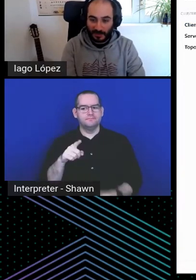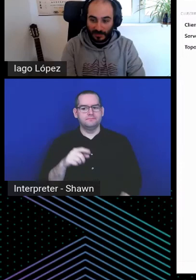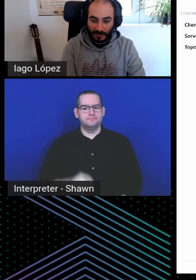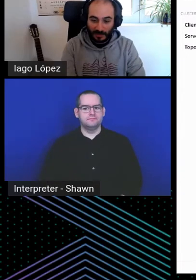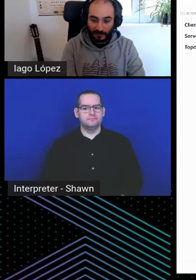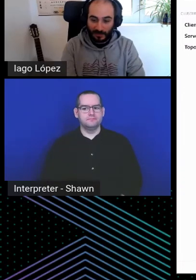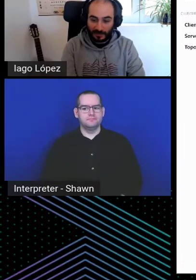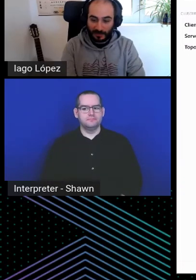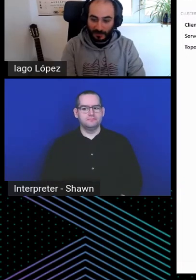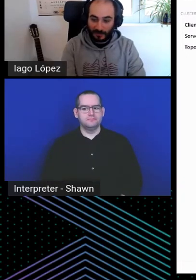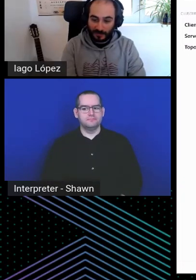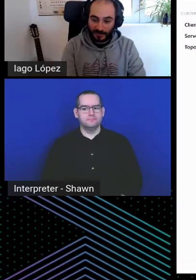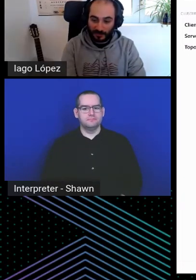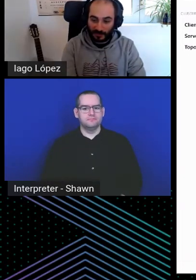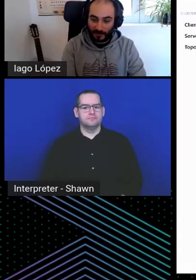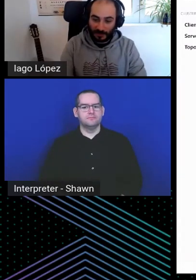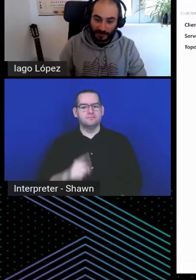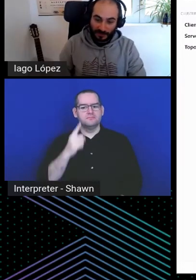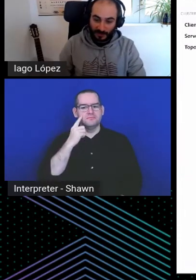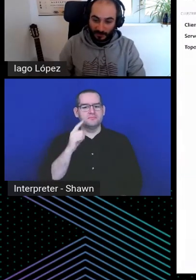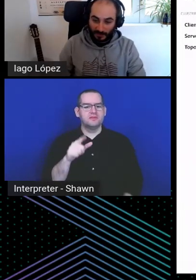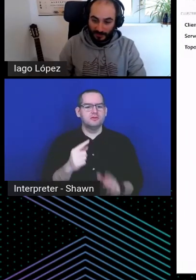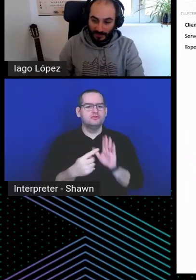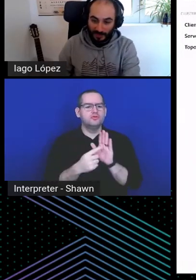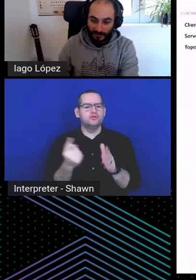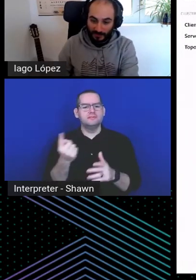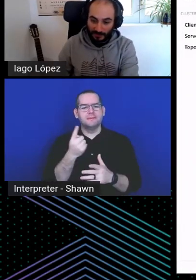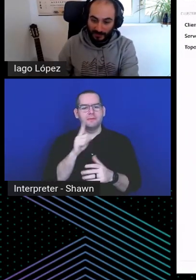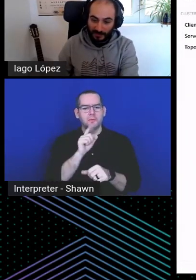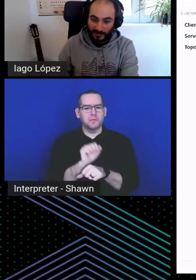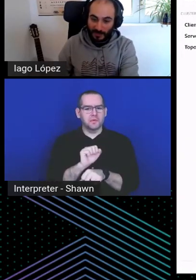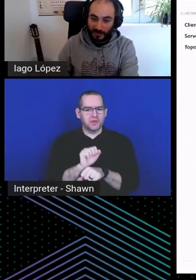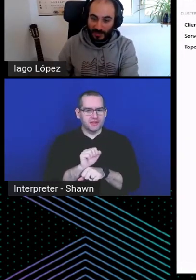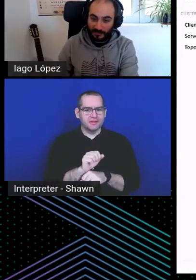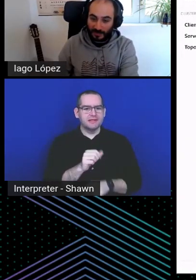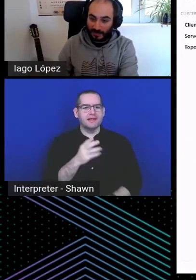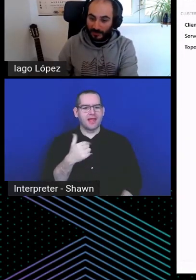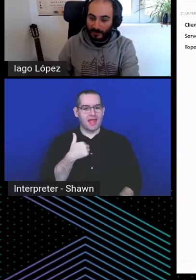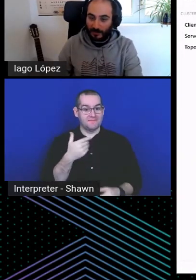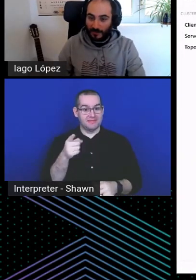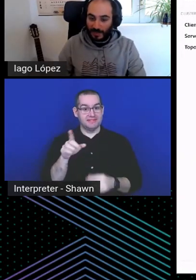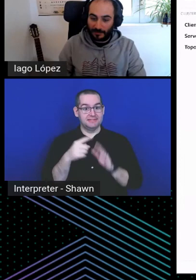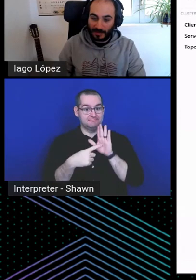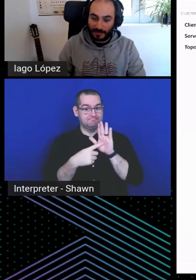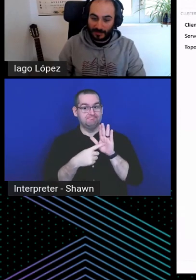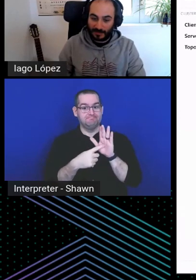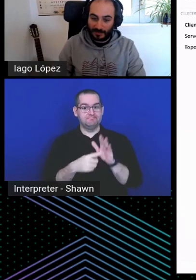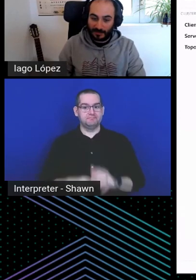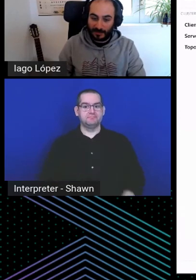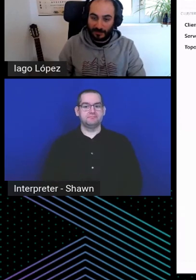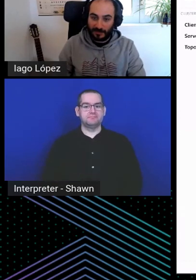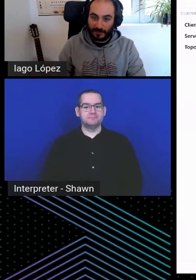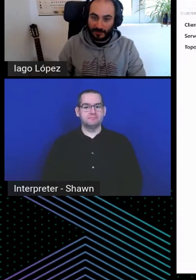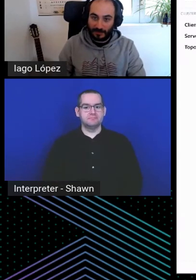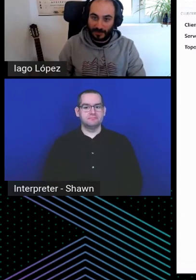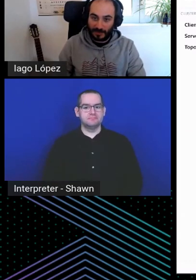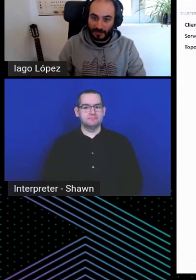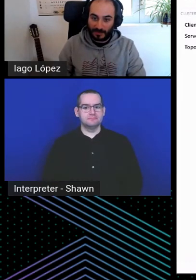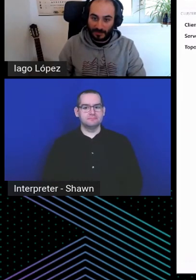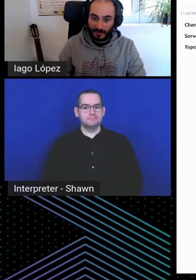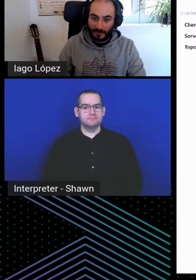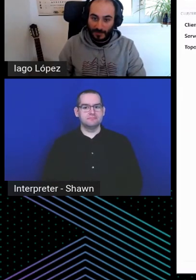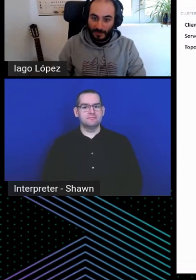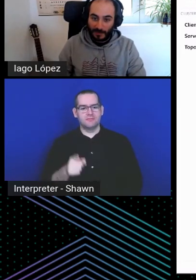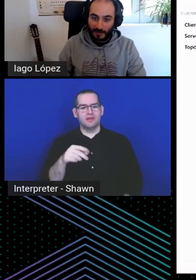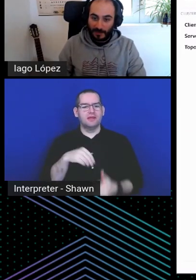completion, I wanted to show something working. So I had this demo web app that's in the Nomad